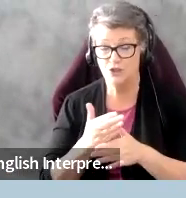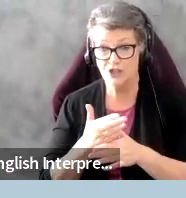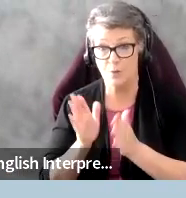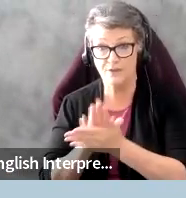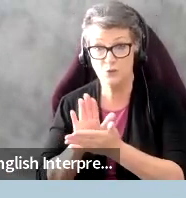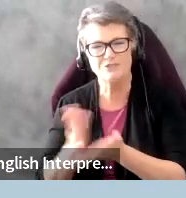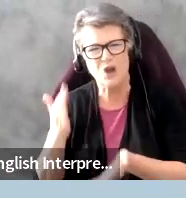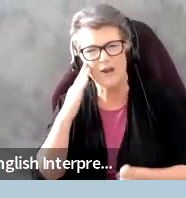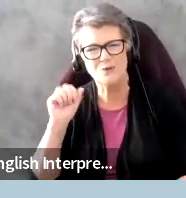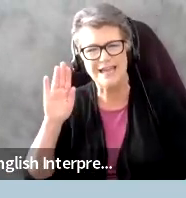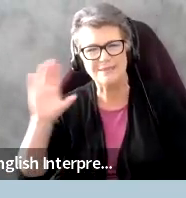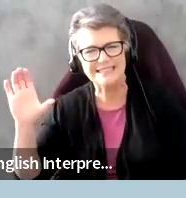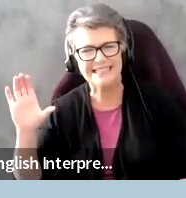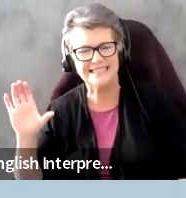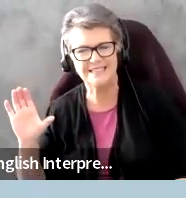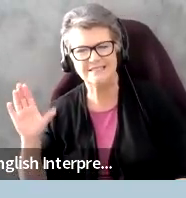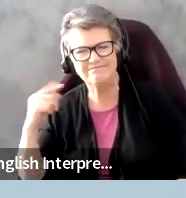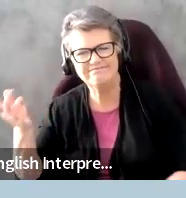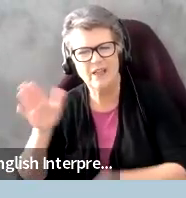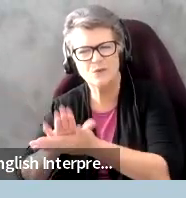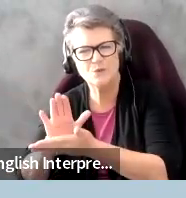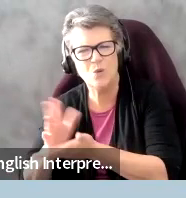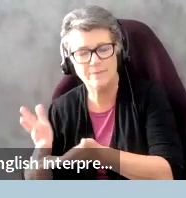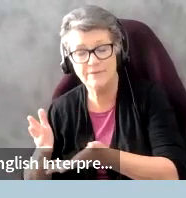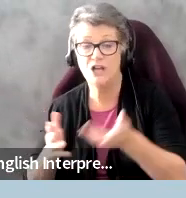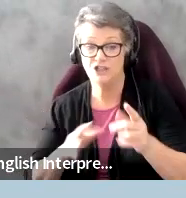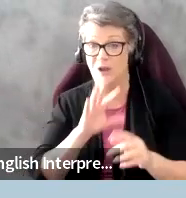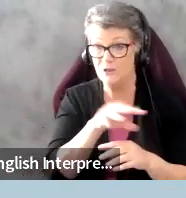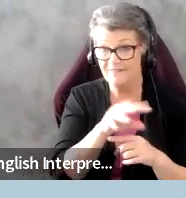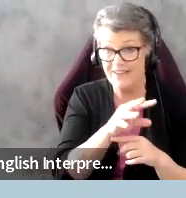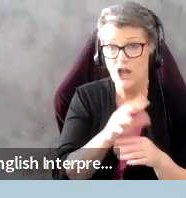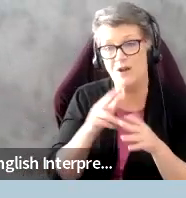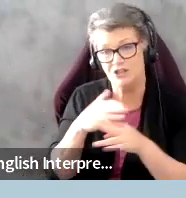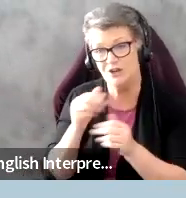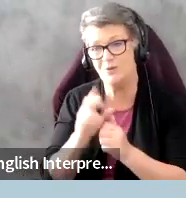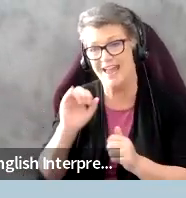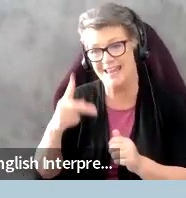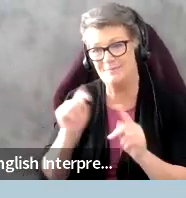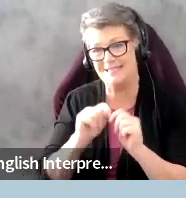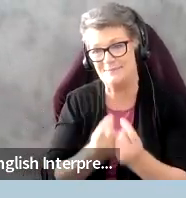knew her ABCs. So then I took this video and shared it with the IEP team.